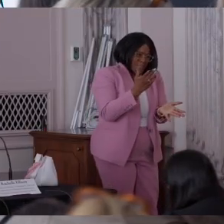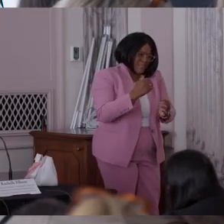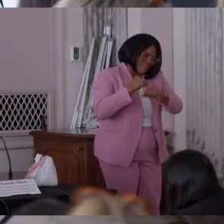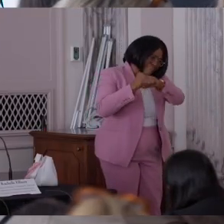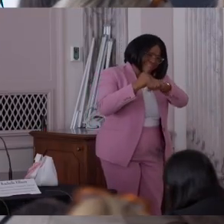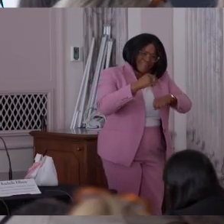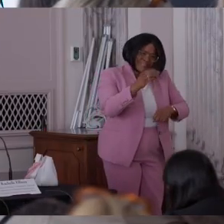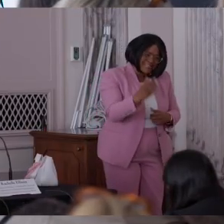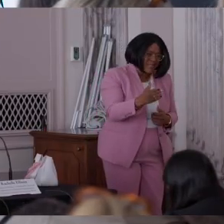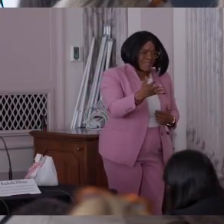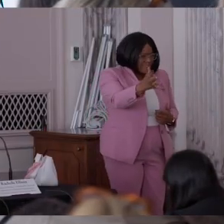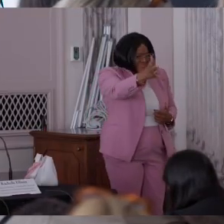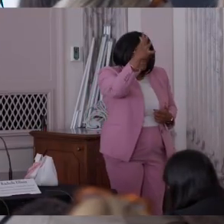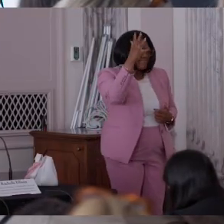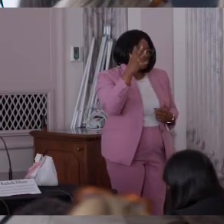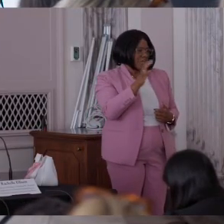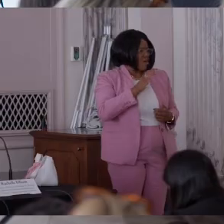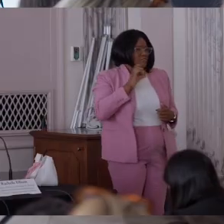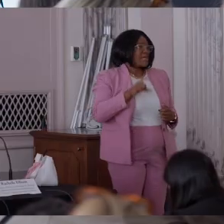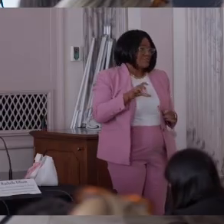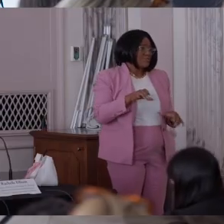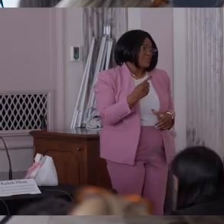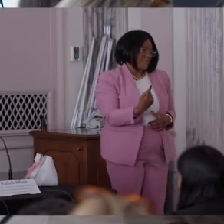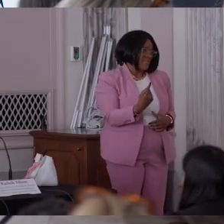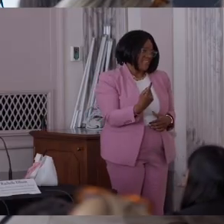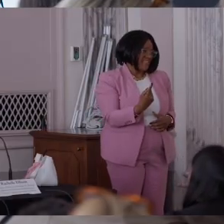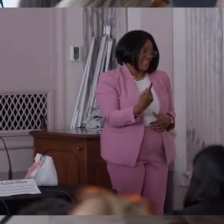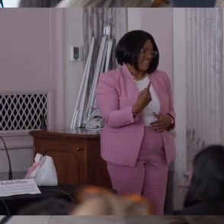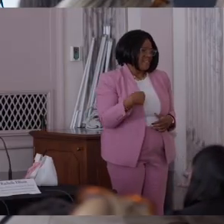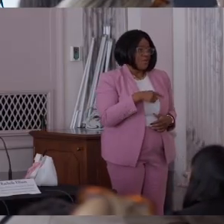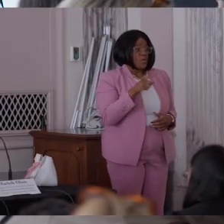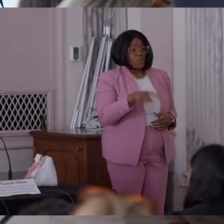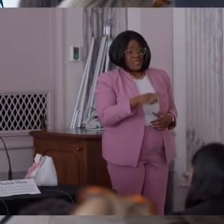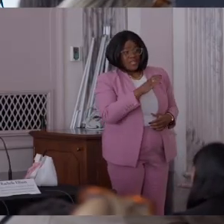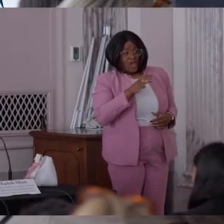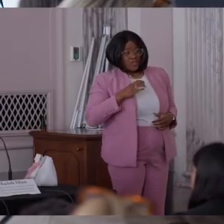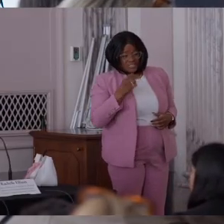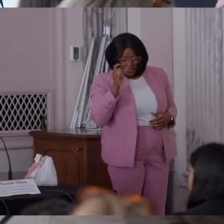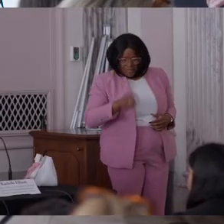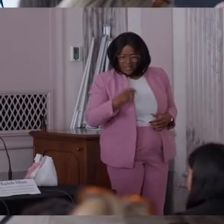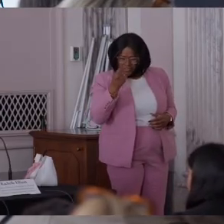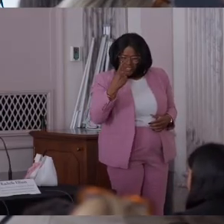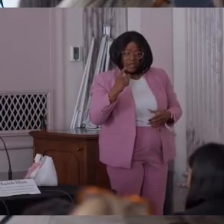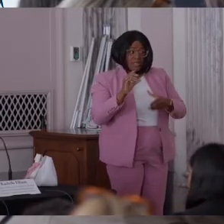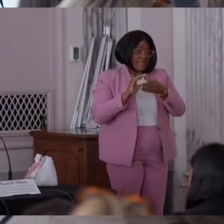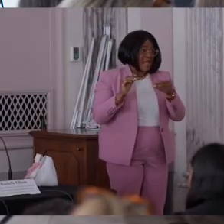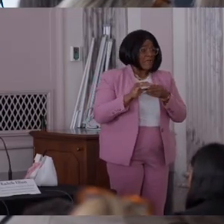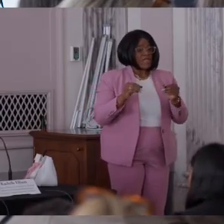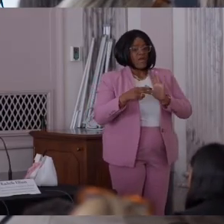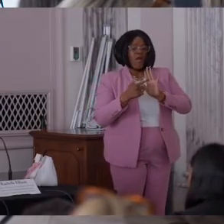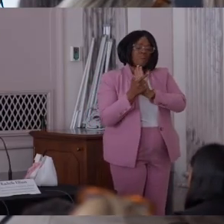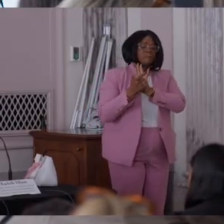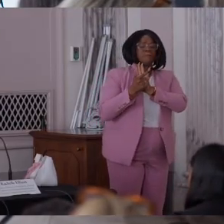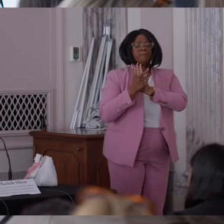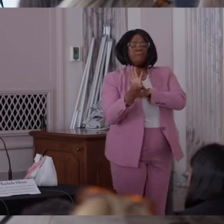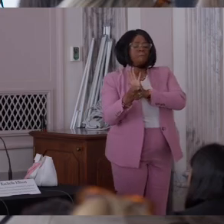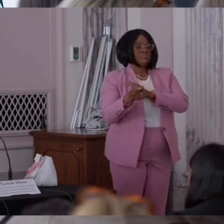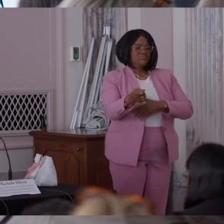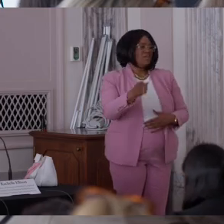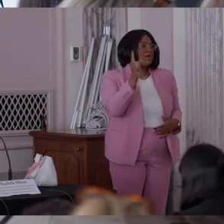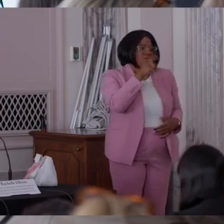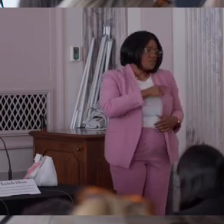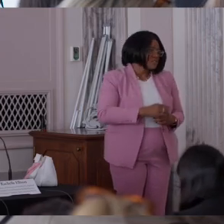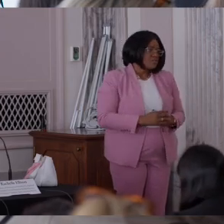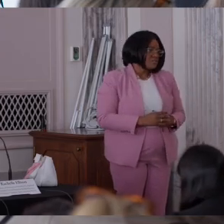opposition in our Congress. So we need Congress to understand that the narrative that is being promoted is a